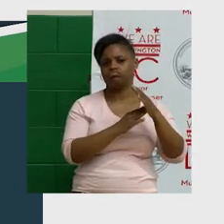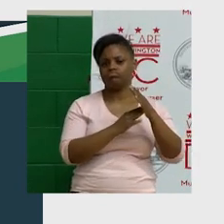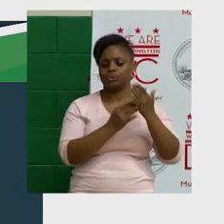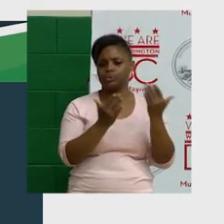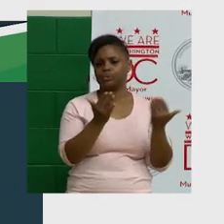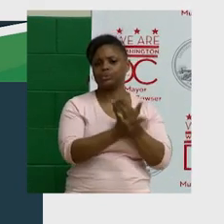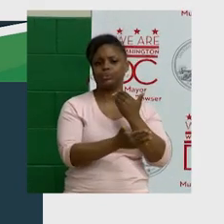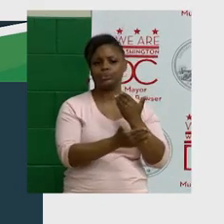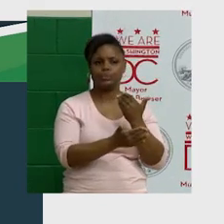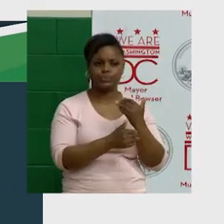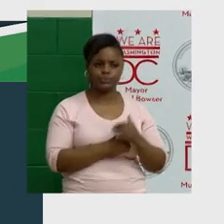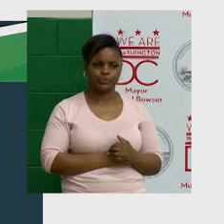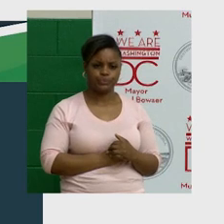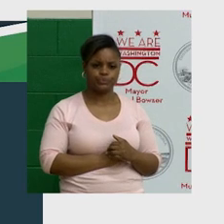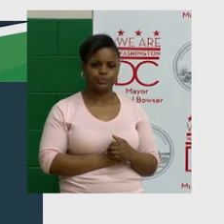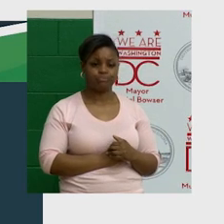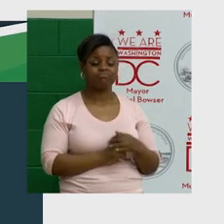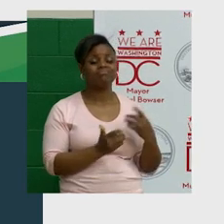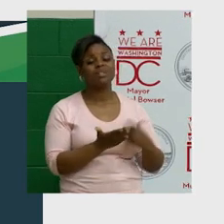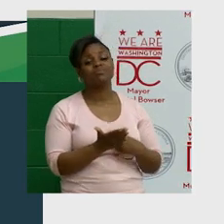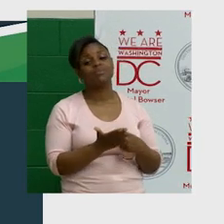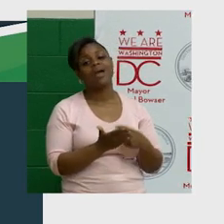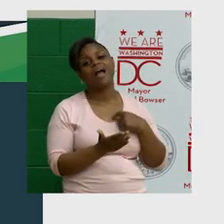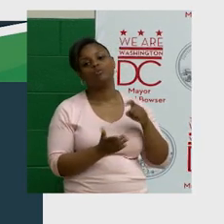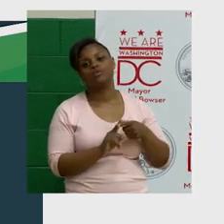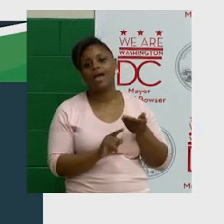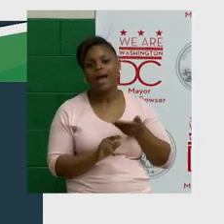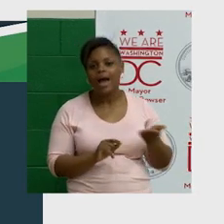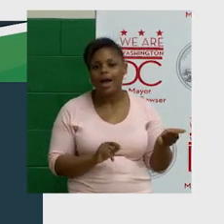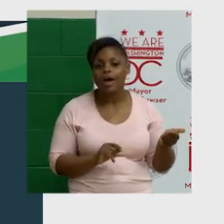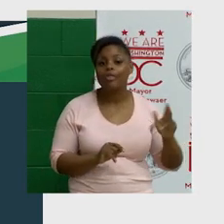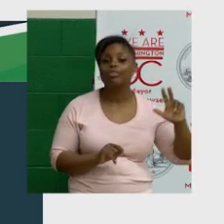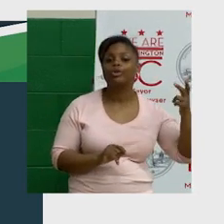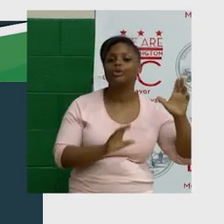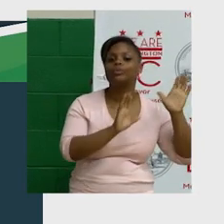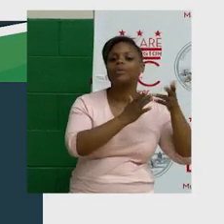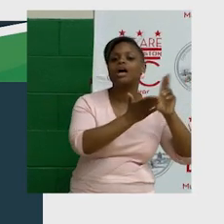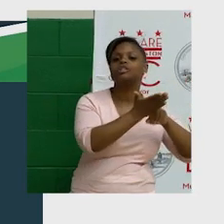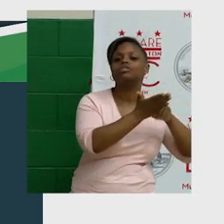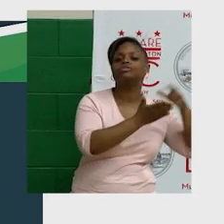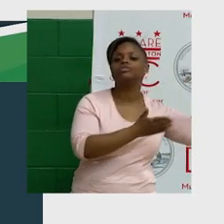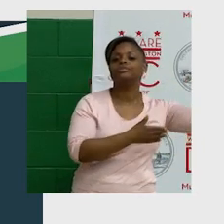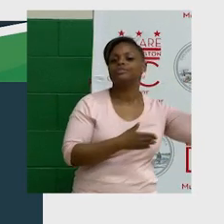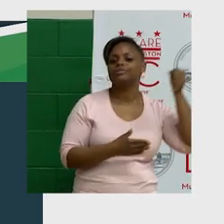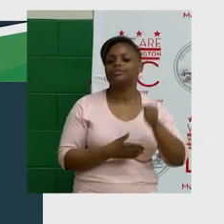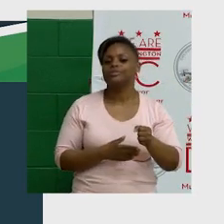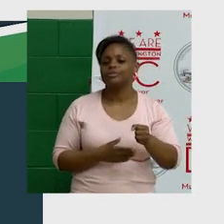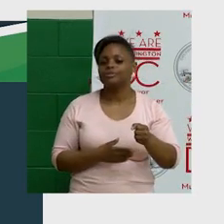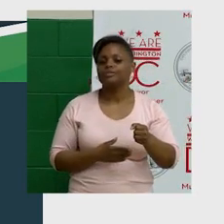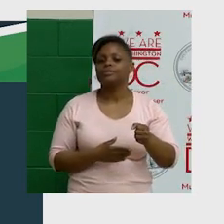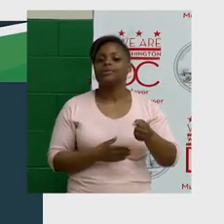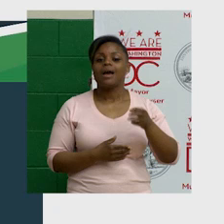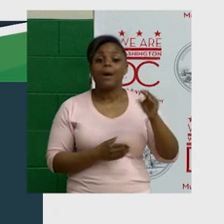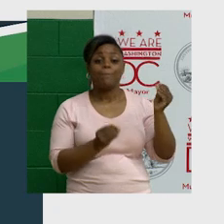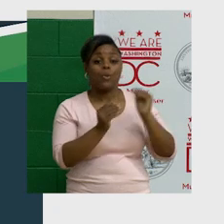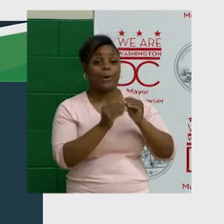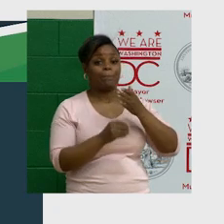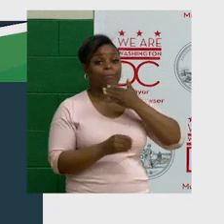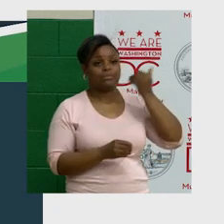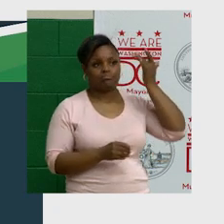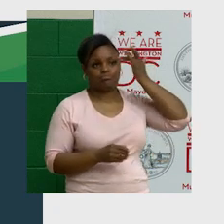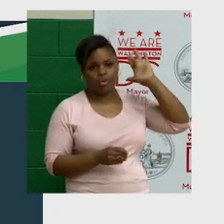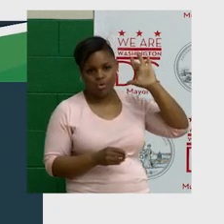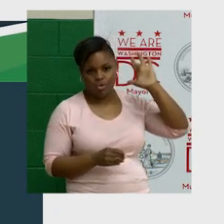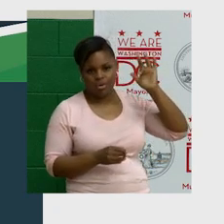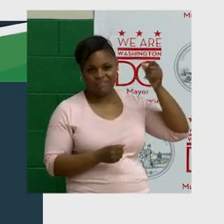that's necessary to put that in place. Sometimes we have to hire third-party contractors, and in fact, we've put in smarter contract vehicles in order